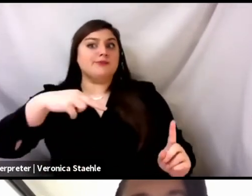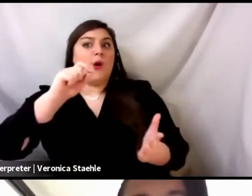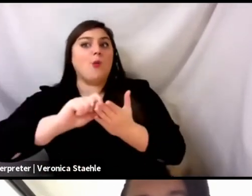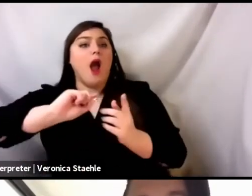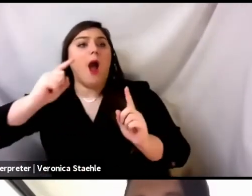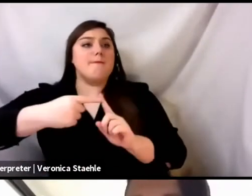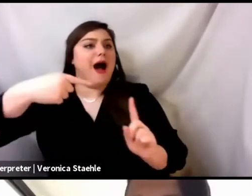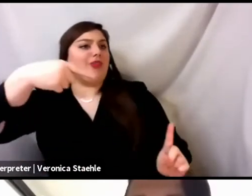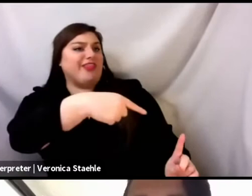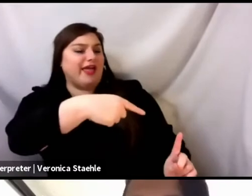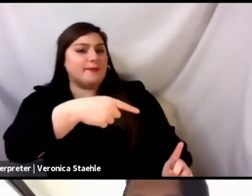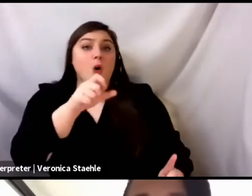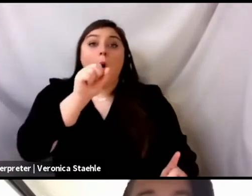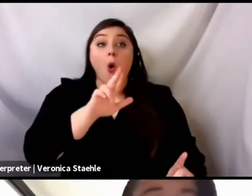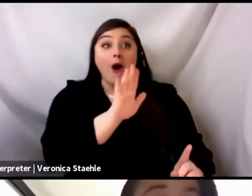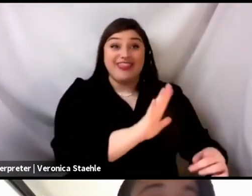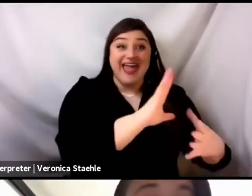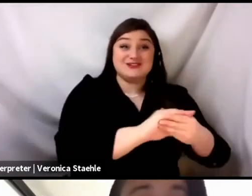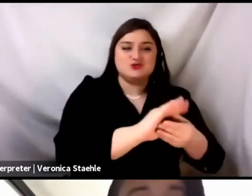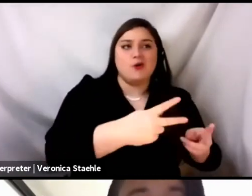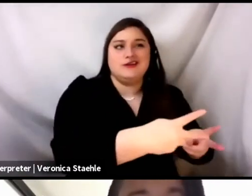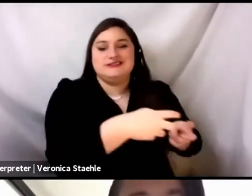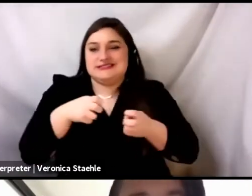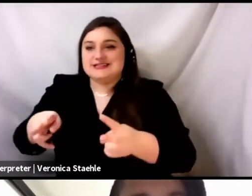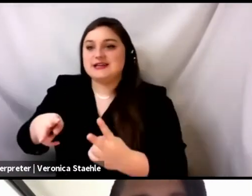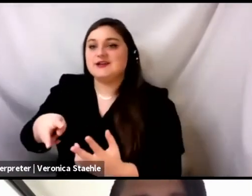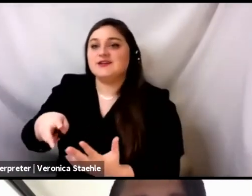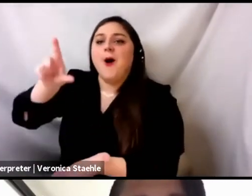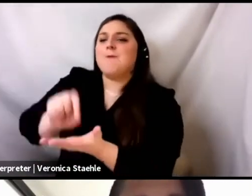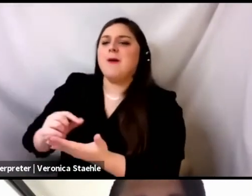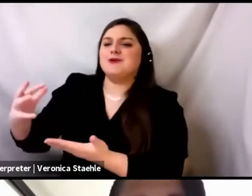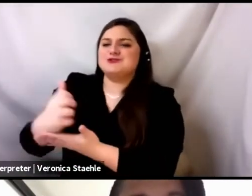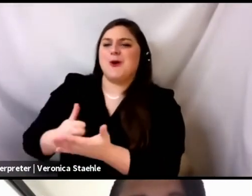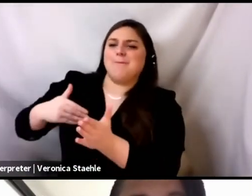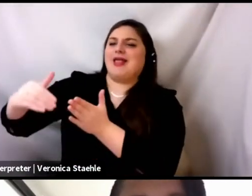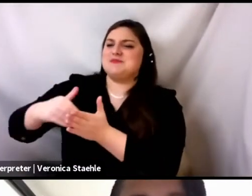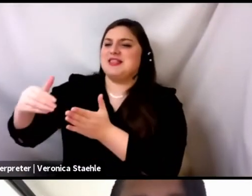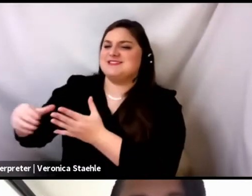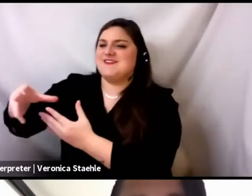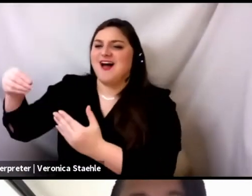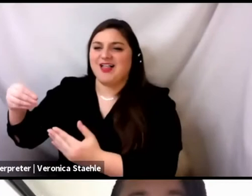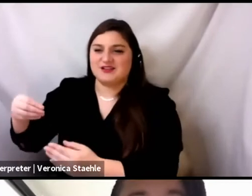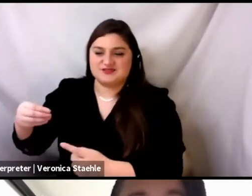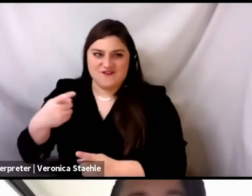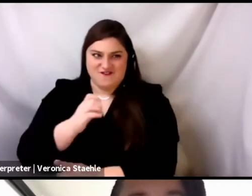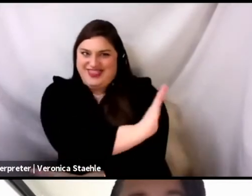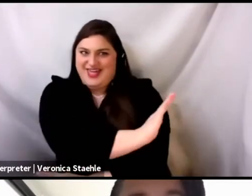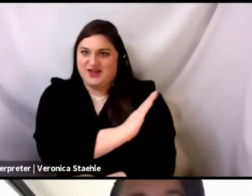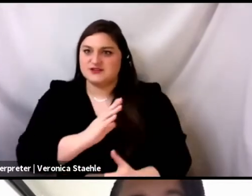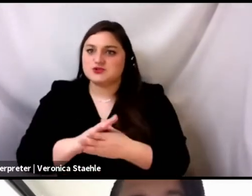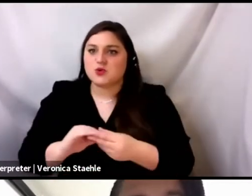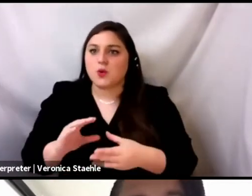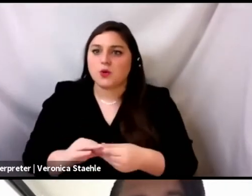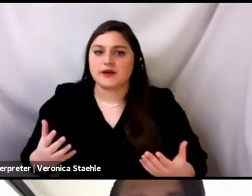worker story and then making billions of dollars off of it by bringing it to Netflix or bringing it to like where all these other producers are